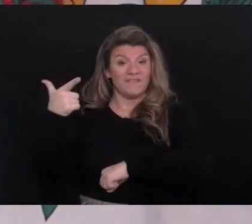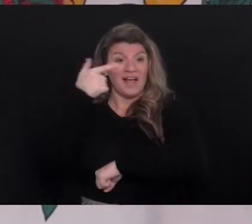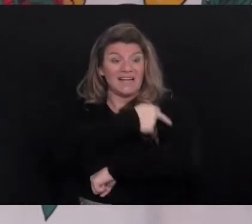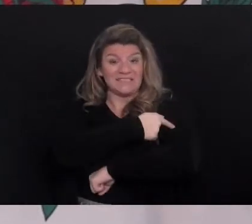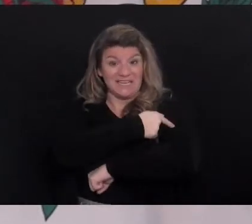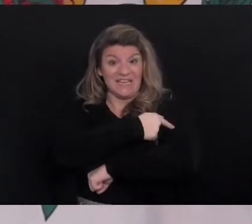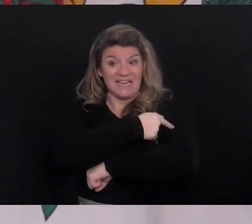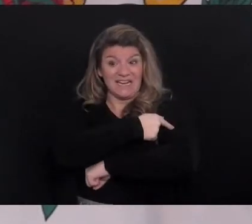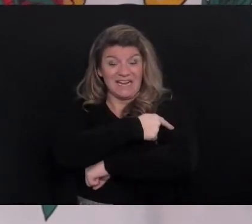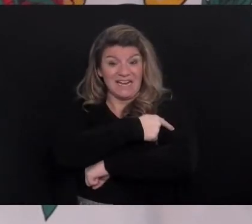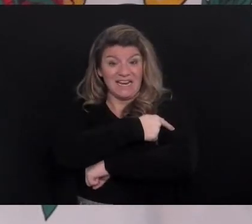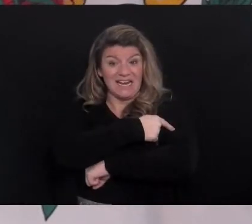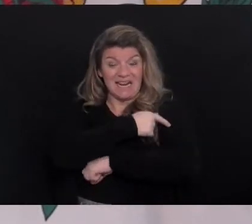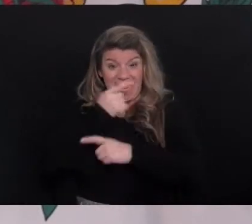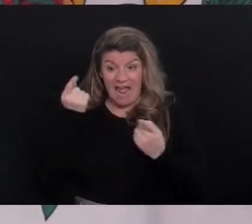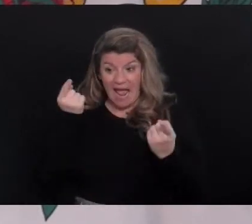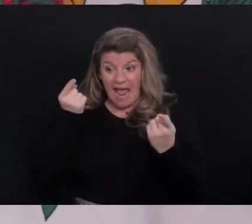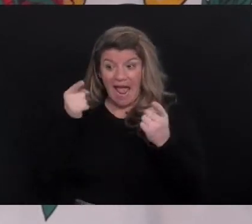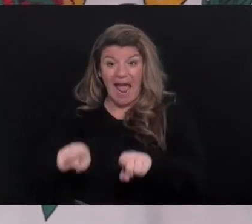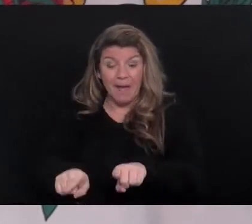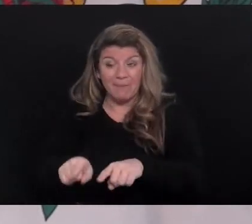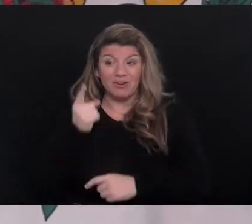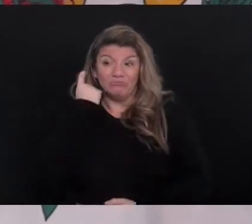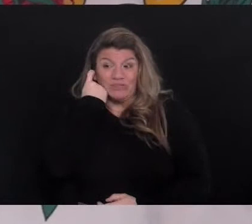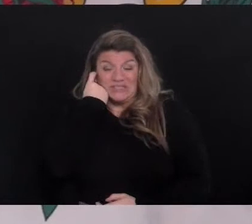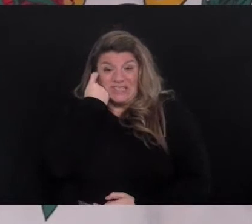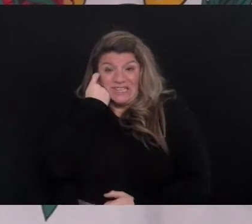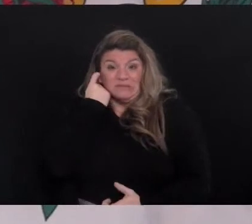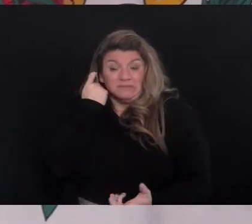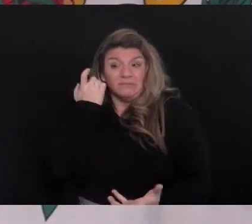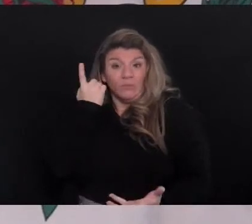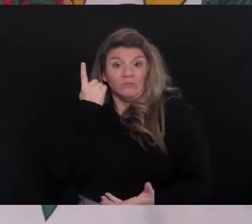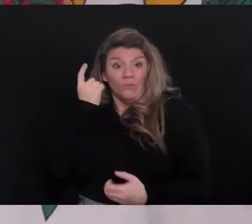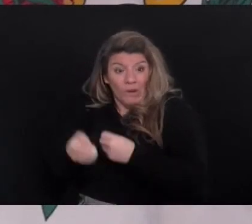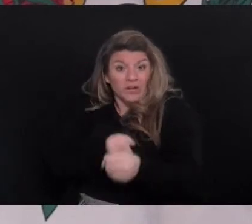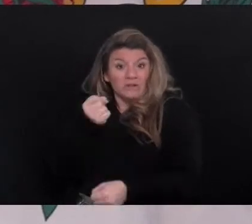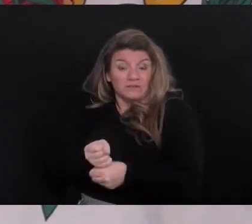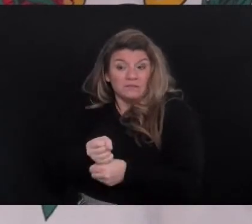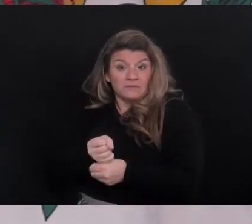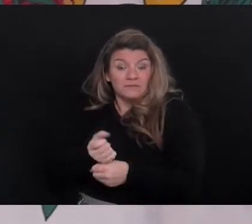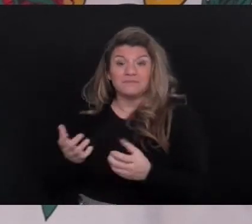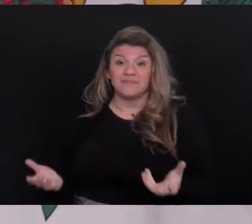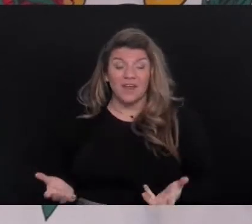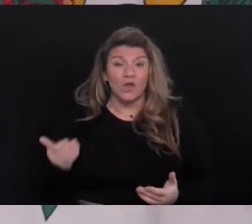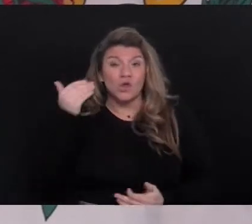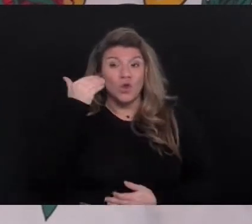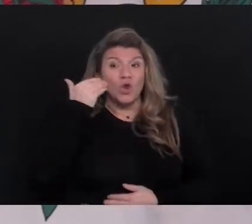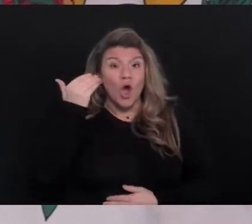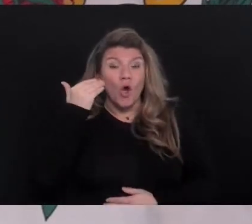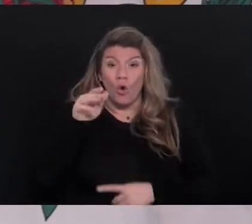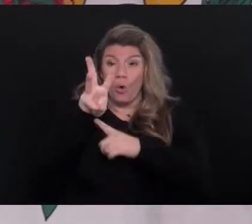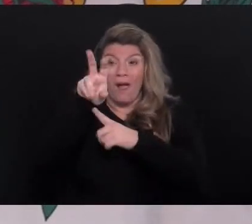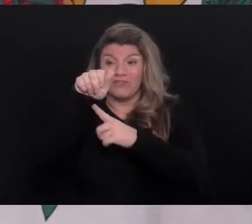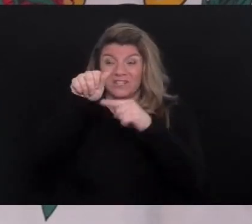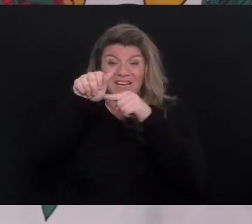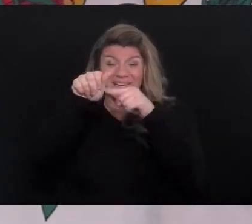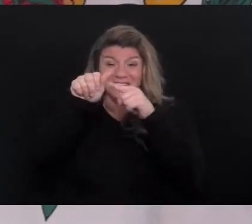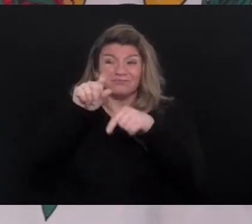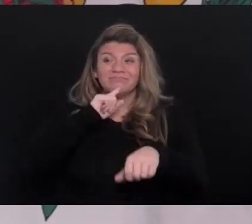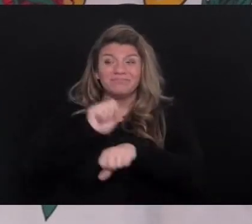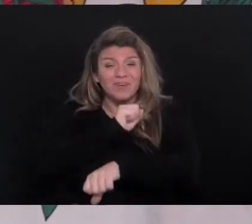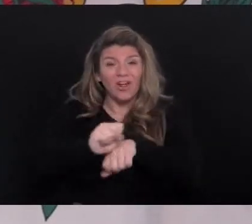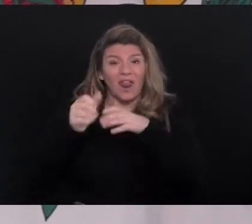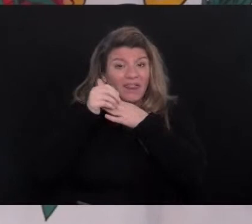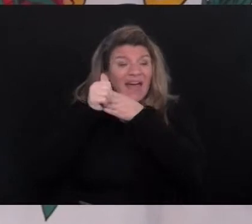has just passed, has just been with us. You know, West Virginia, you led the way. You led